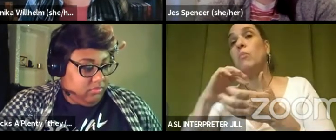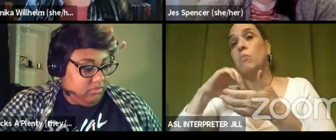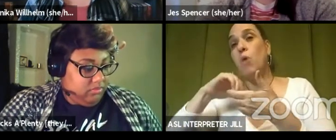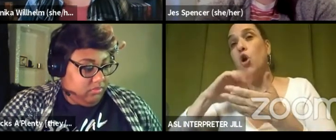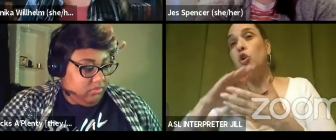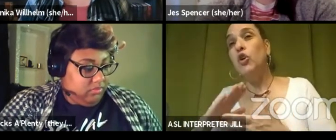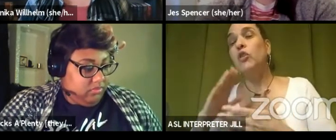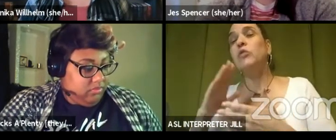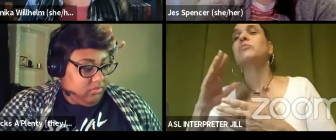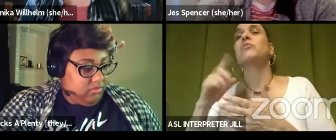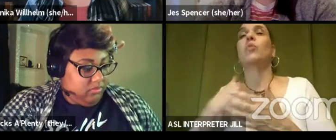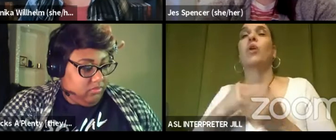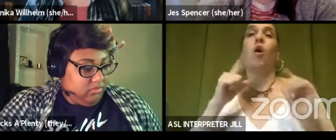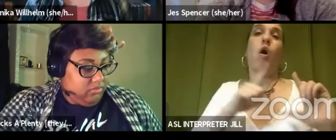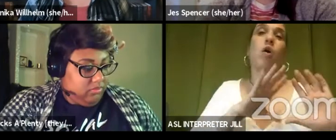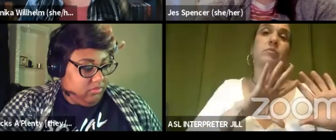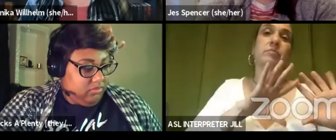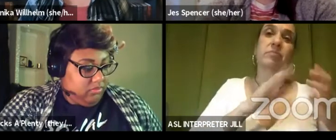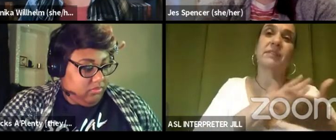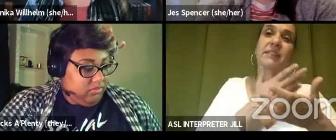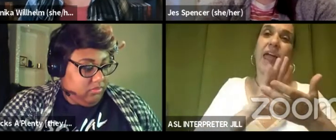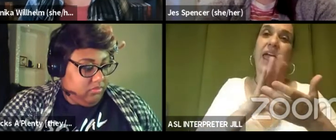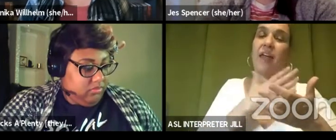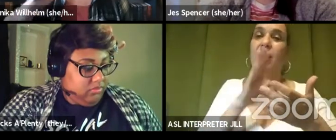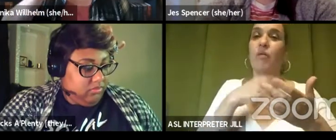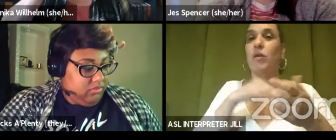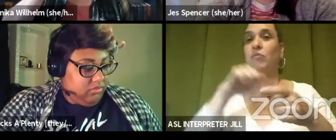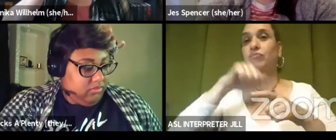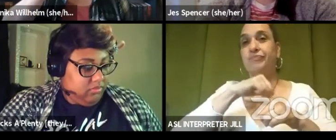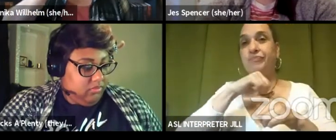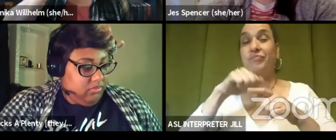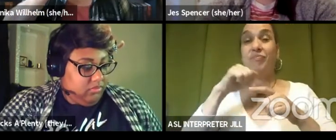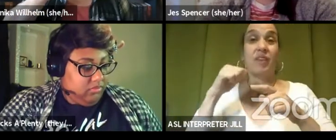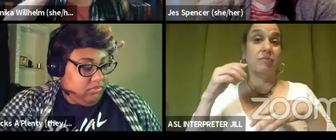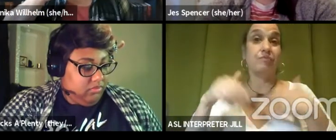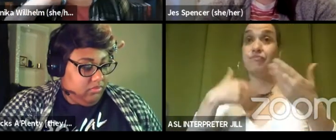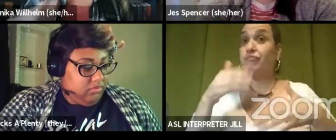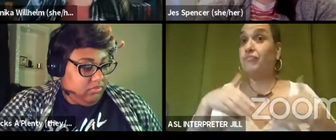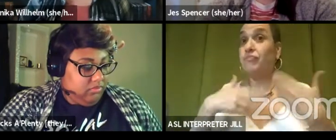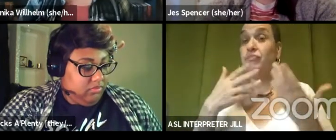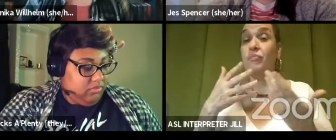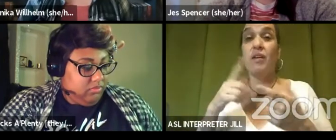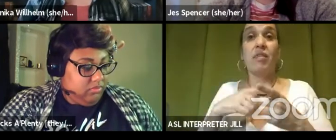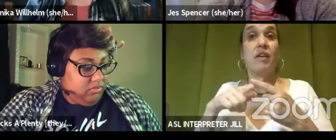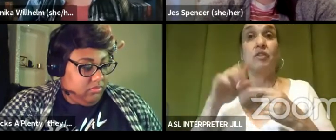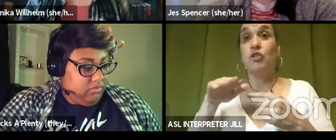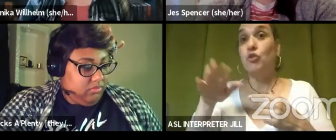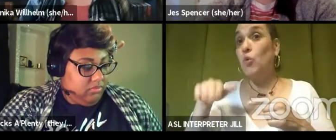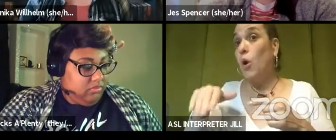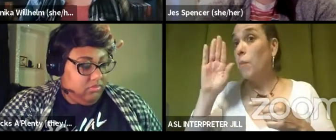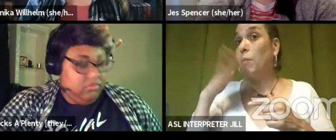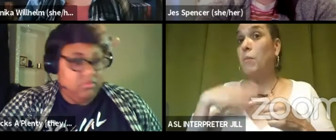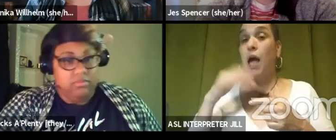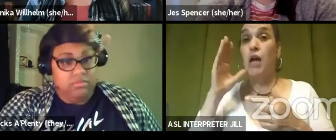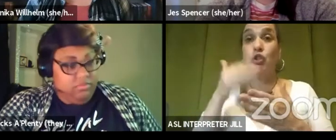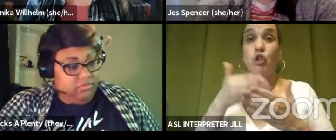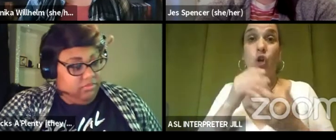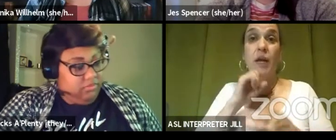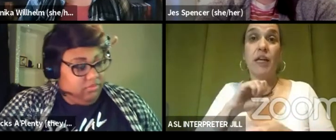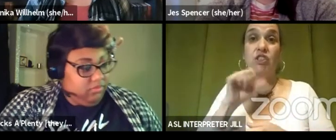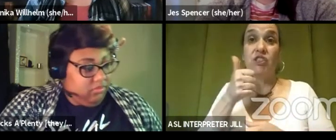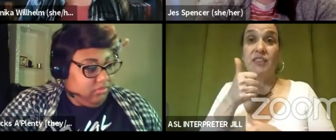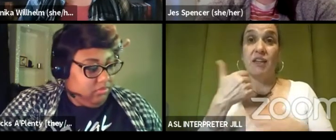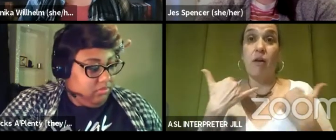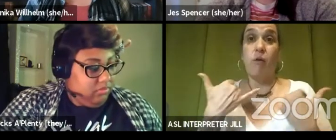had a rehearsal. And that was just kind of how it went. And it, and then the kids grew up. My daughter's now 10. So that